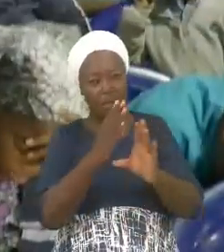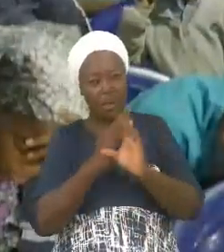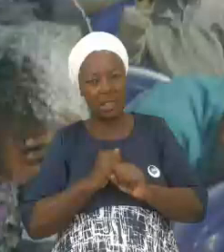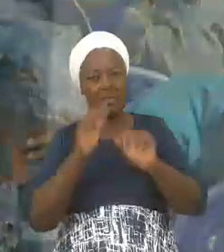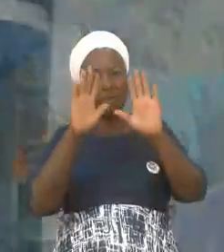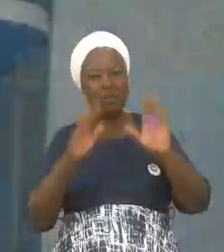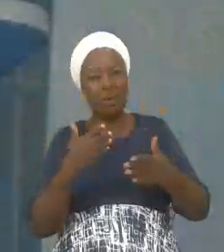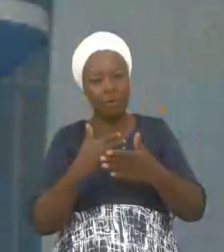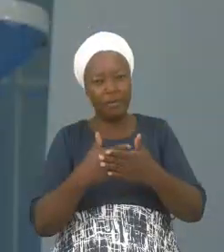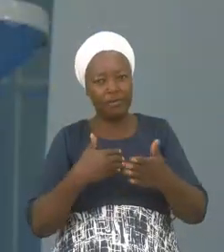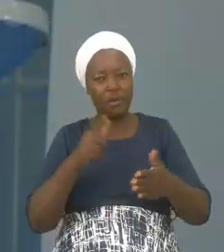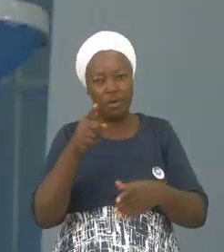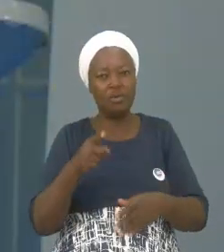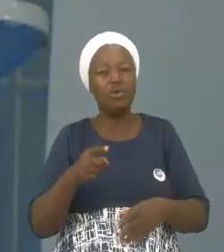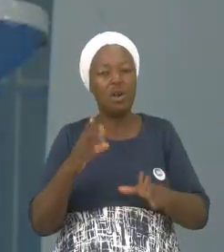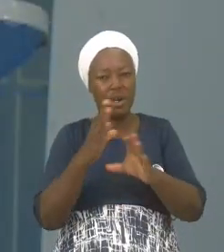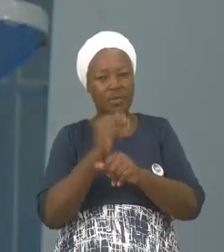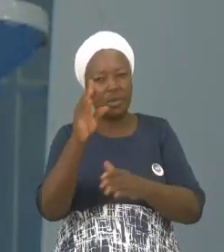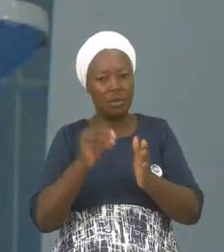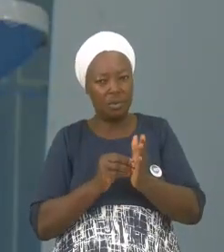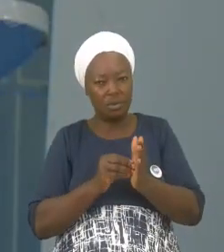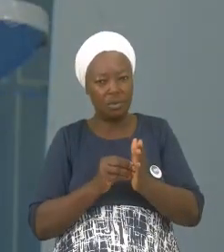All right. Towards the back.